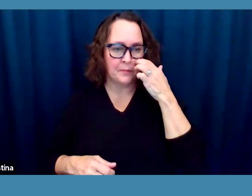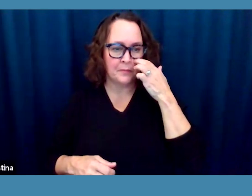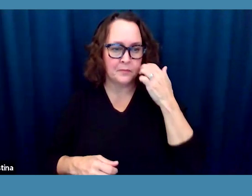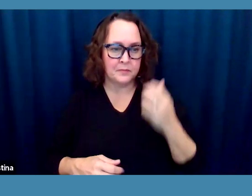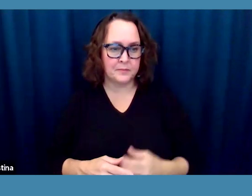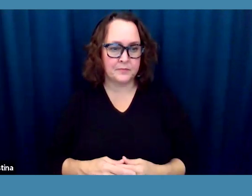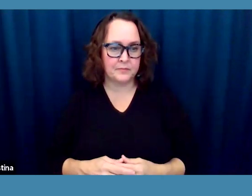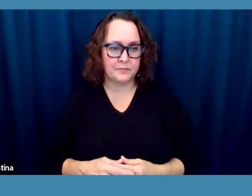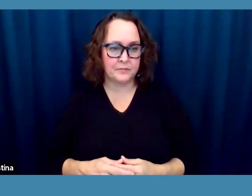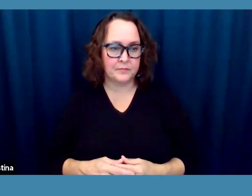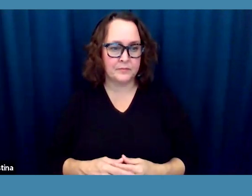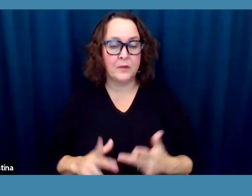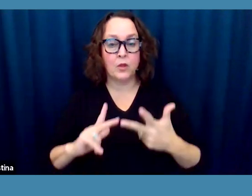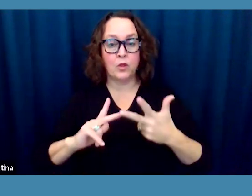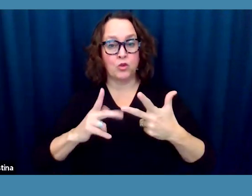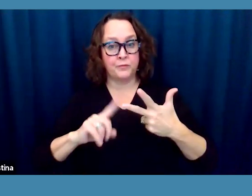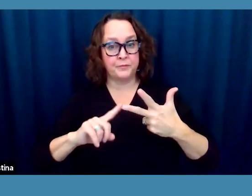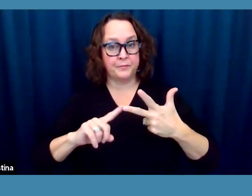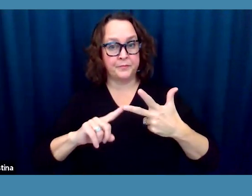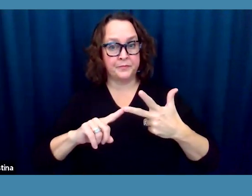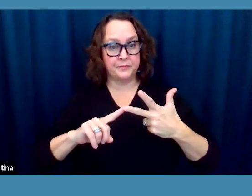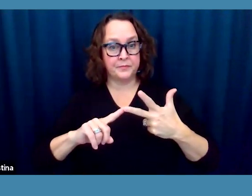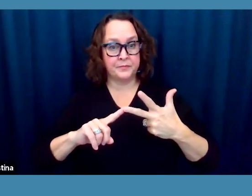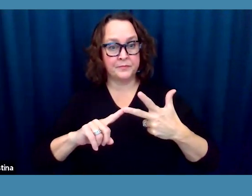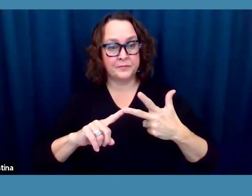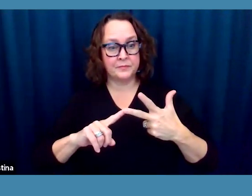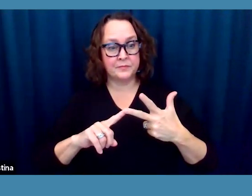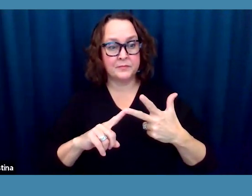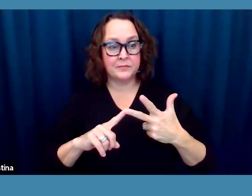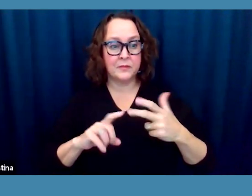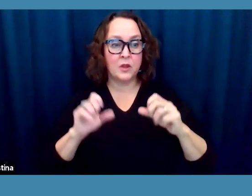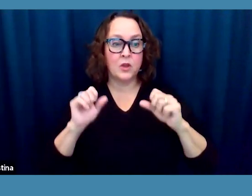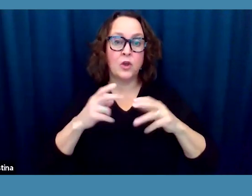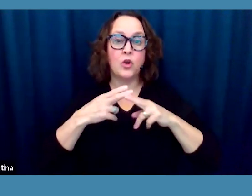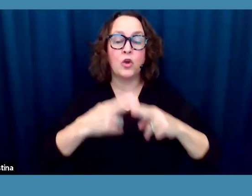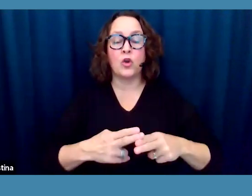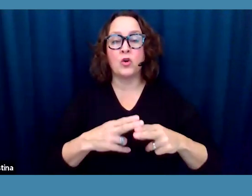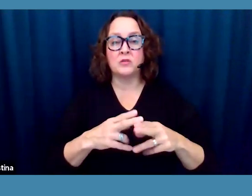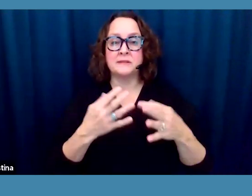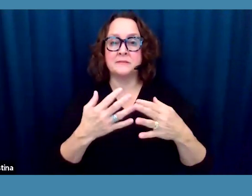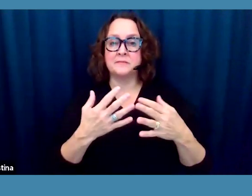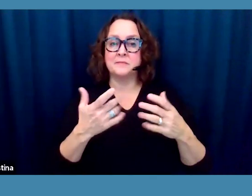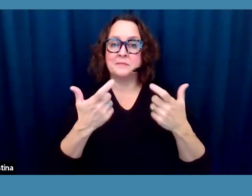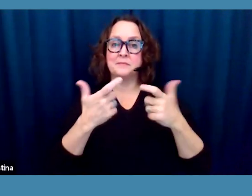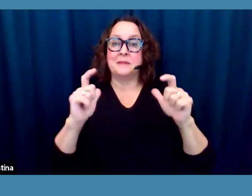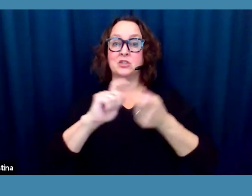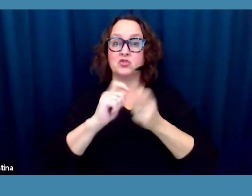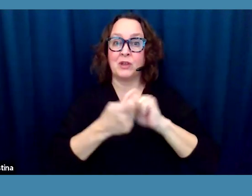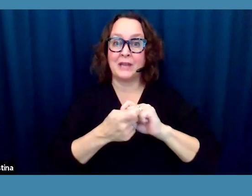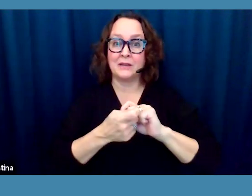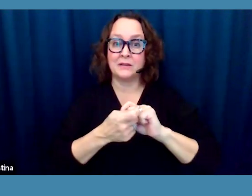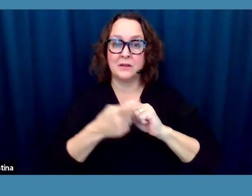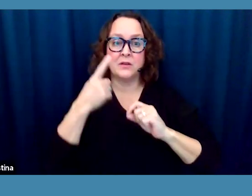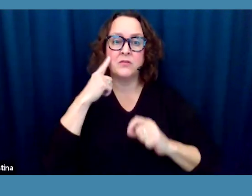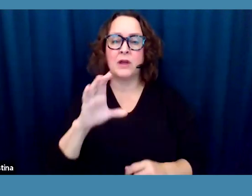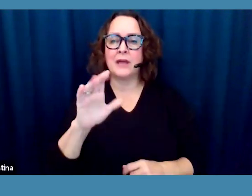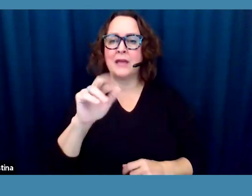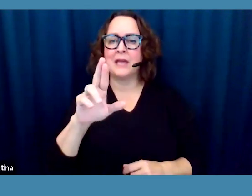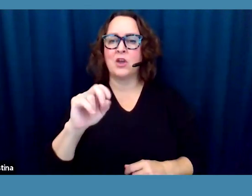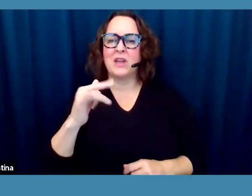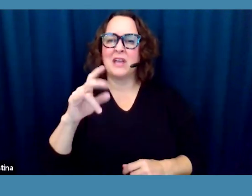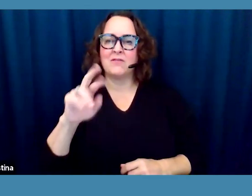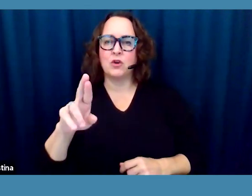thing, the third option for what could constitute a significant change is a change in your caregiver